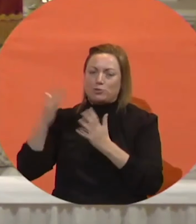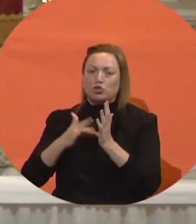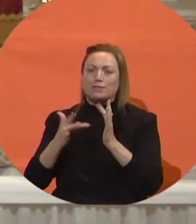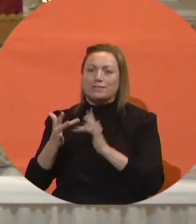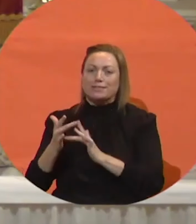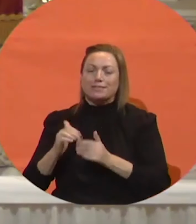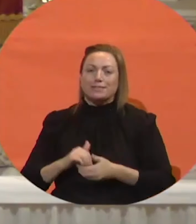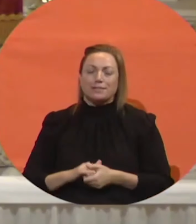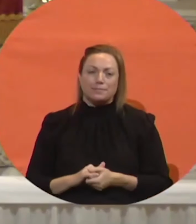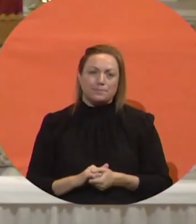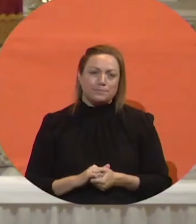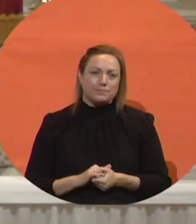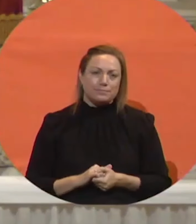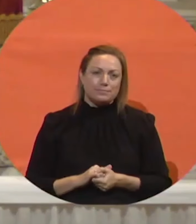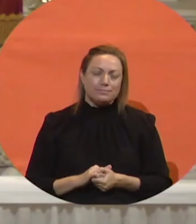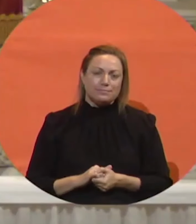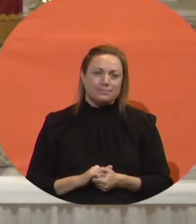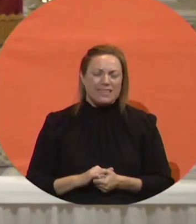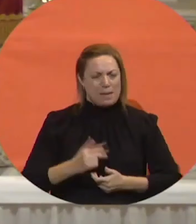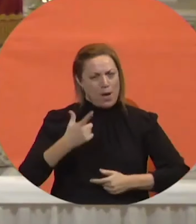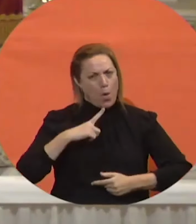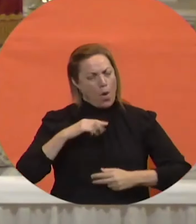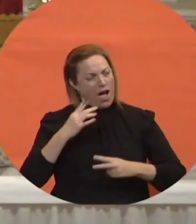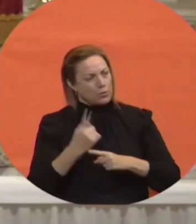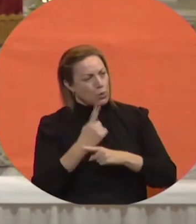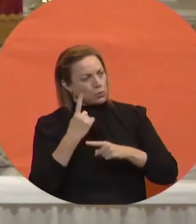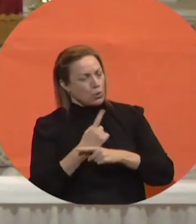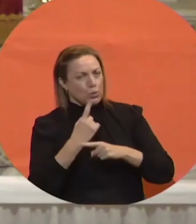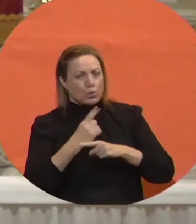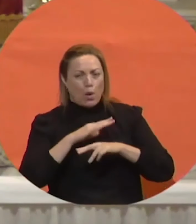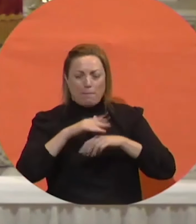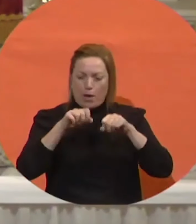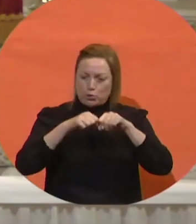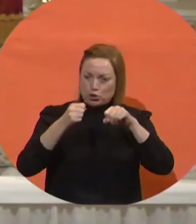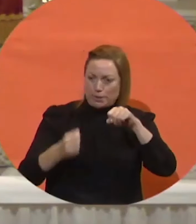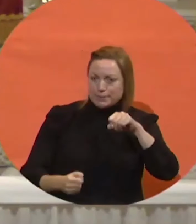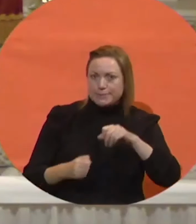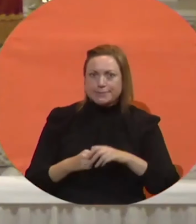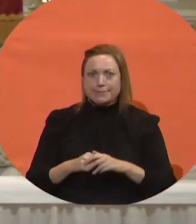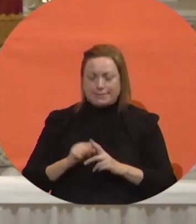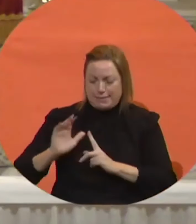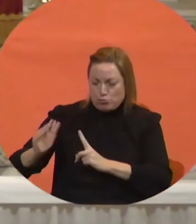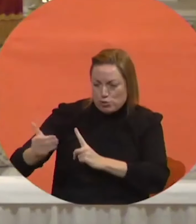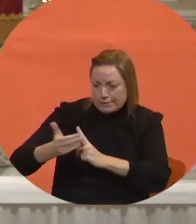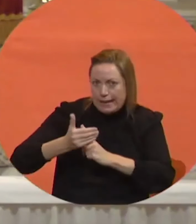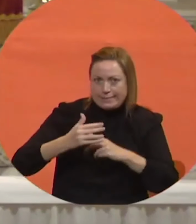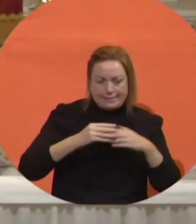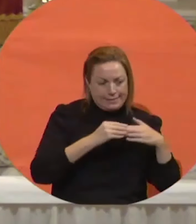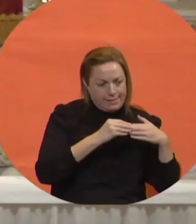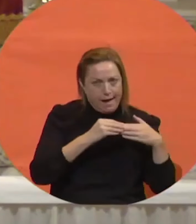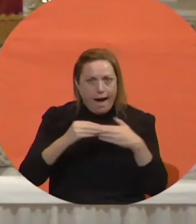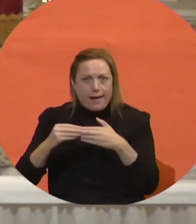But why all this shepherding, this gathering and guarding and guiding?